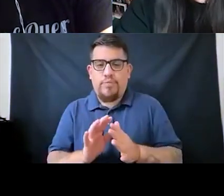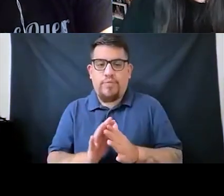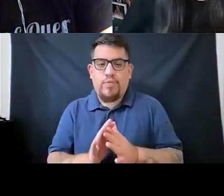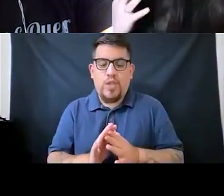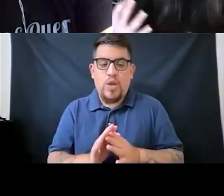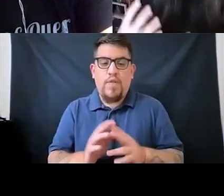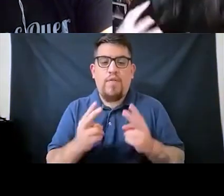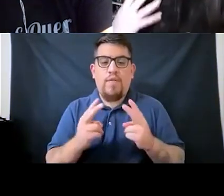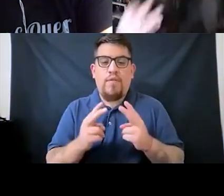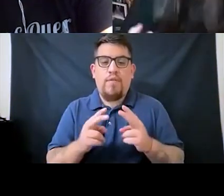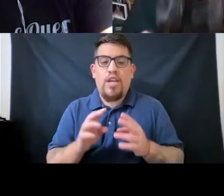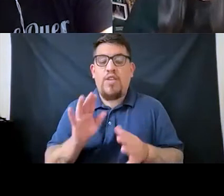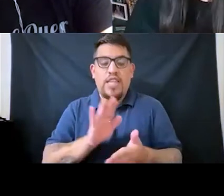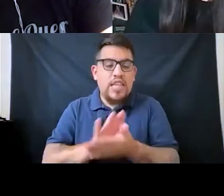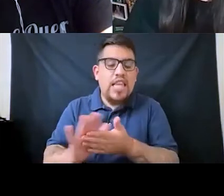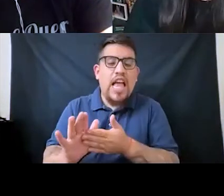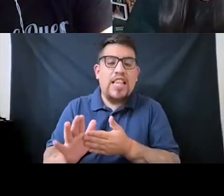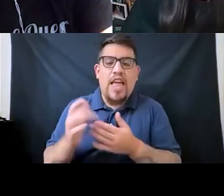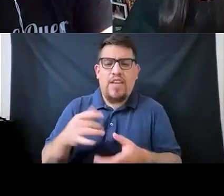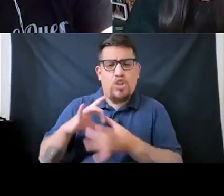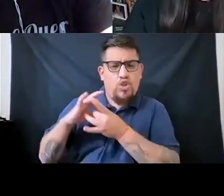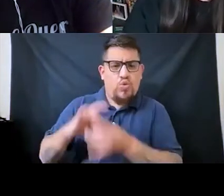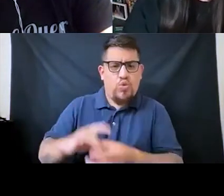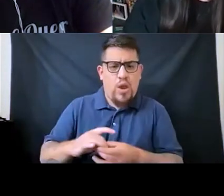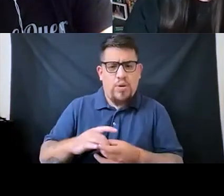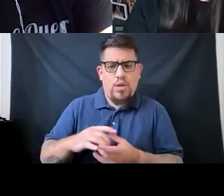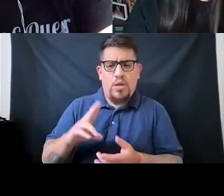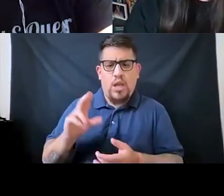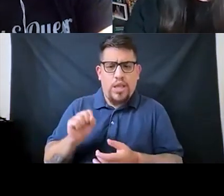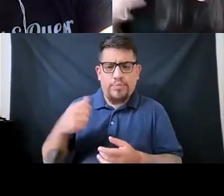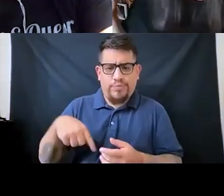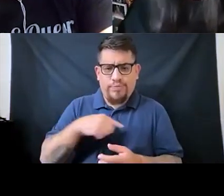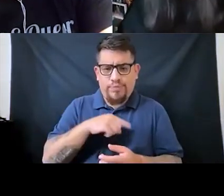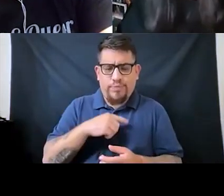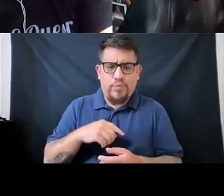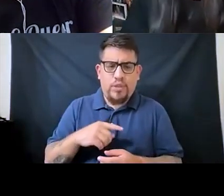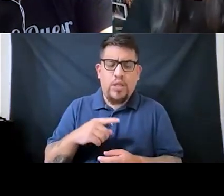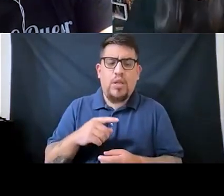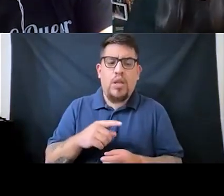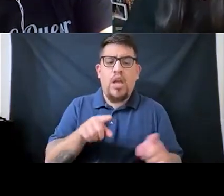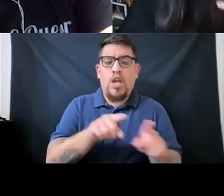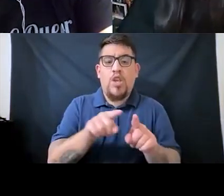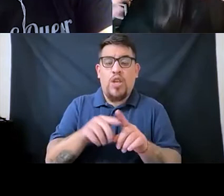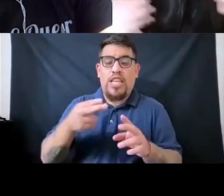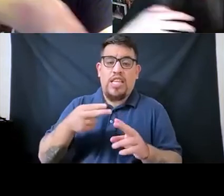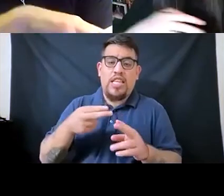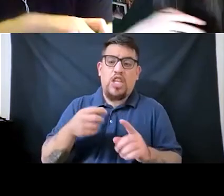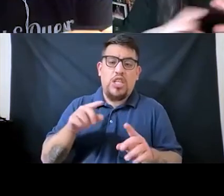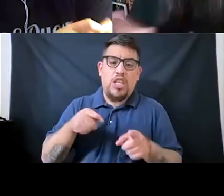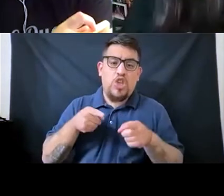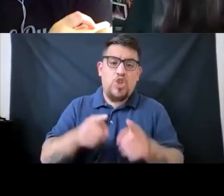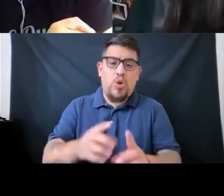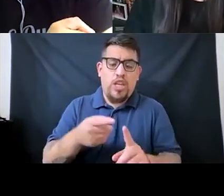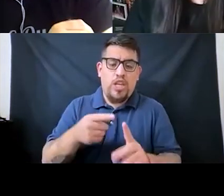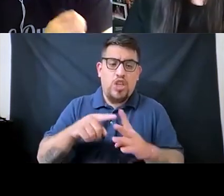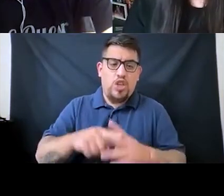it was very nice having that to ground us, because that also, too, was, like, right at the height of the pandemic mm-hmm. in, like, May and